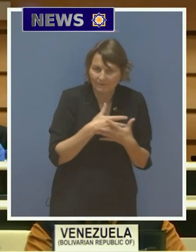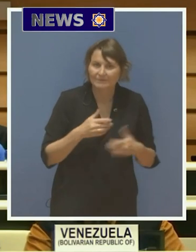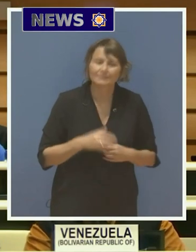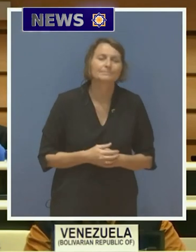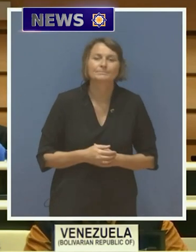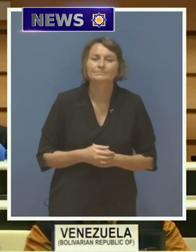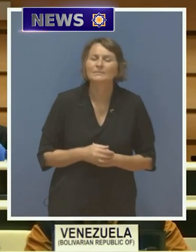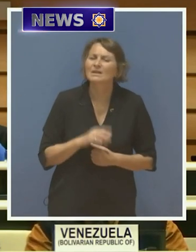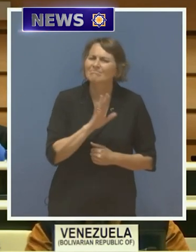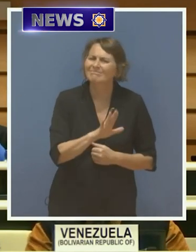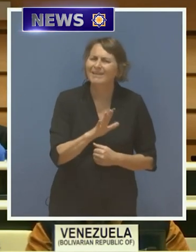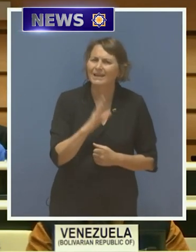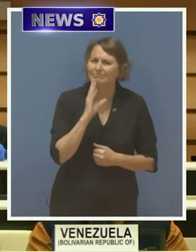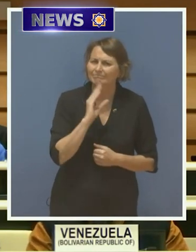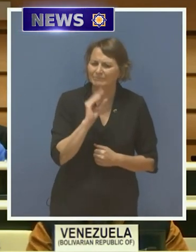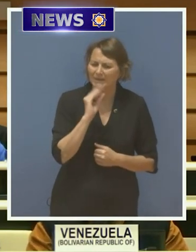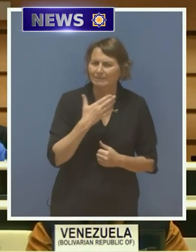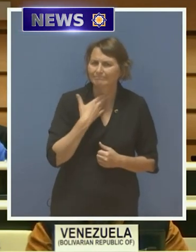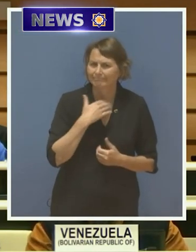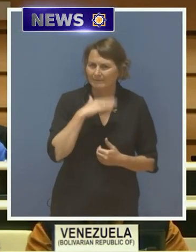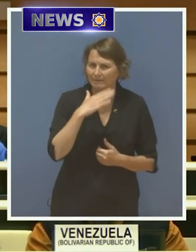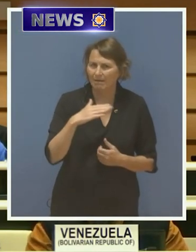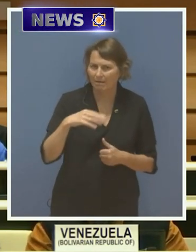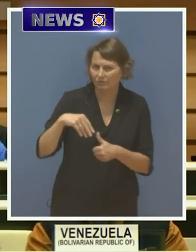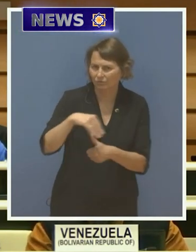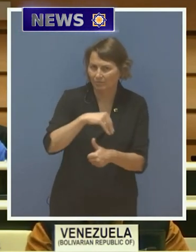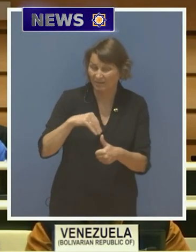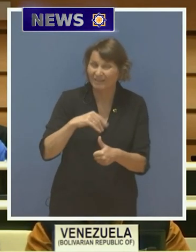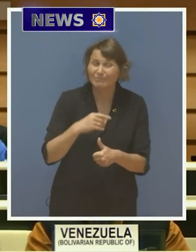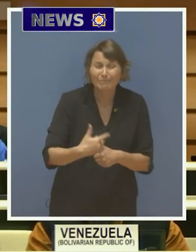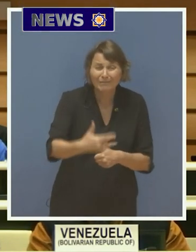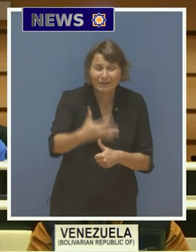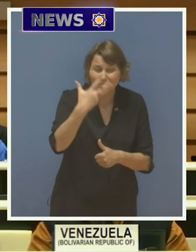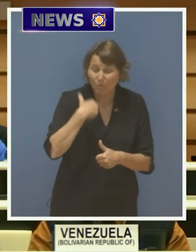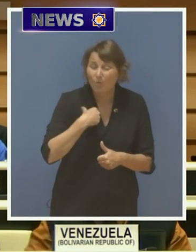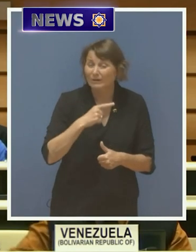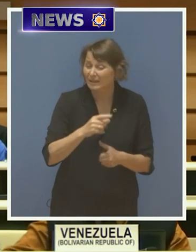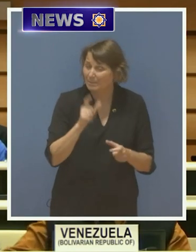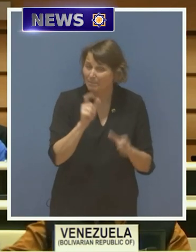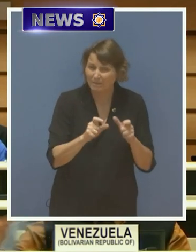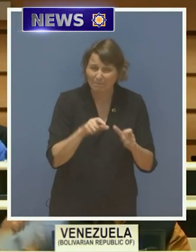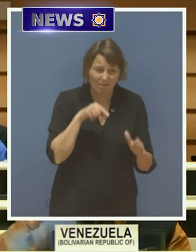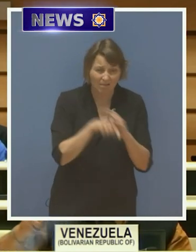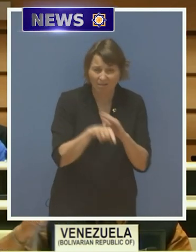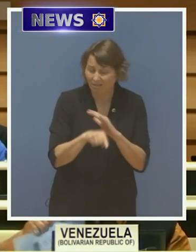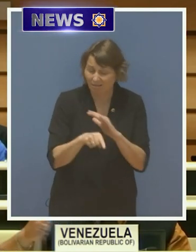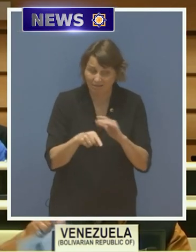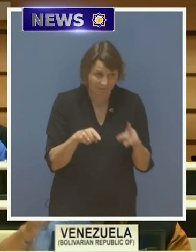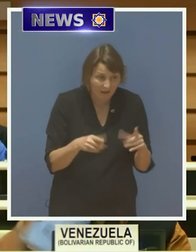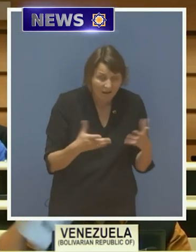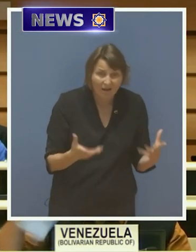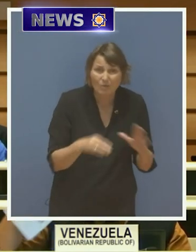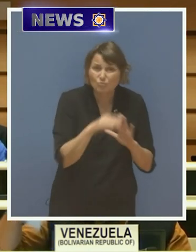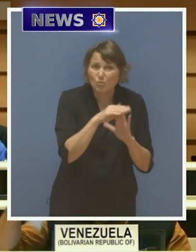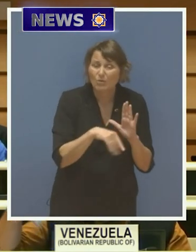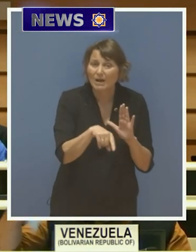the disappearance of our language, and without considering the question of the occupation of their lands as a factor of uprooting, which has consequences for